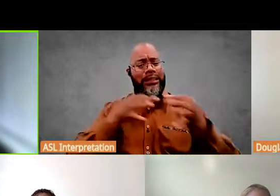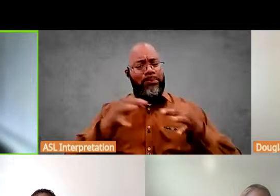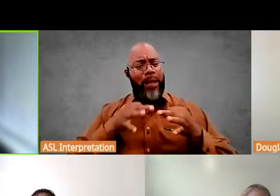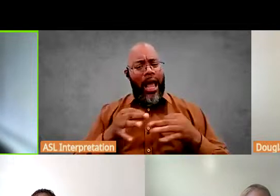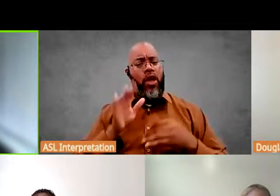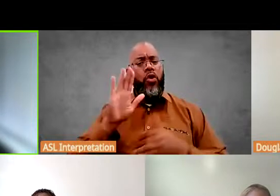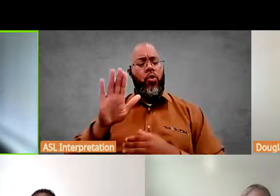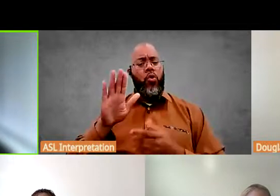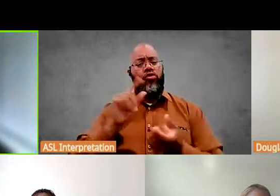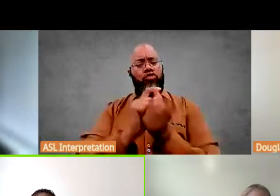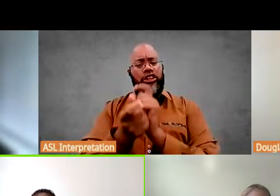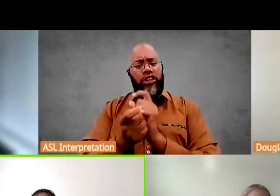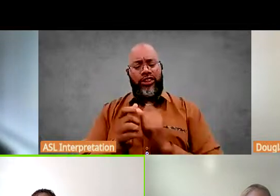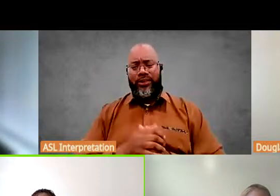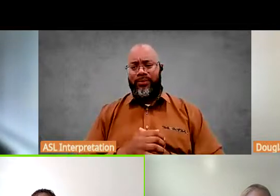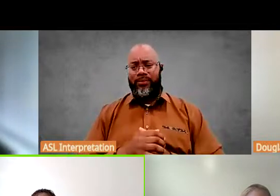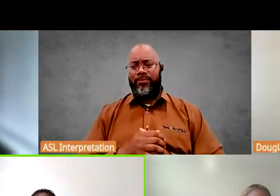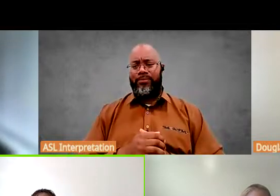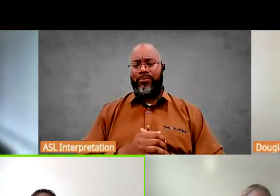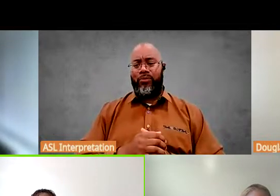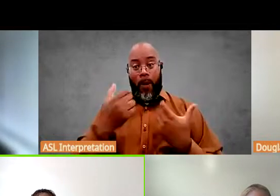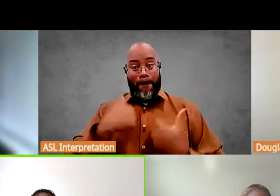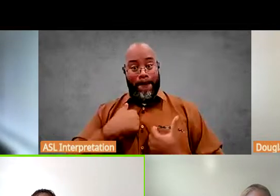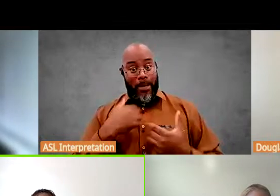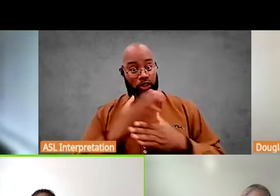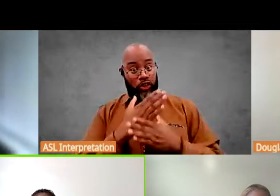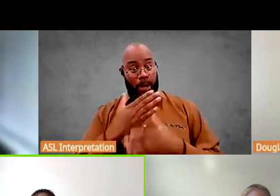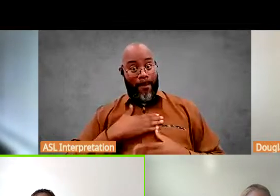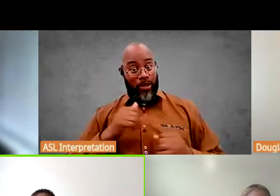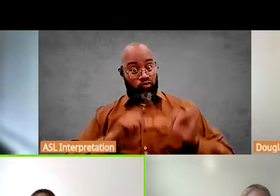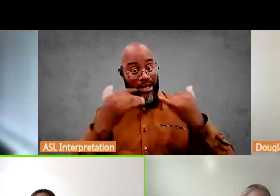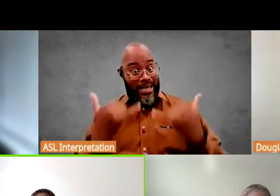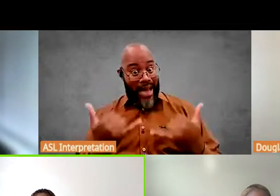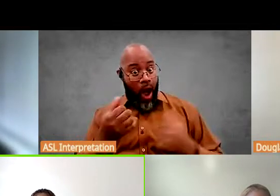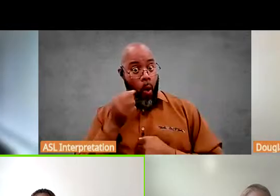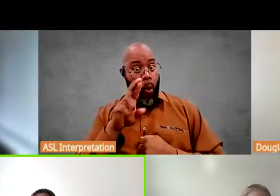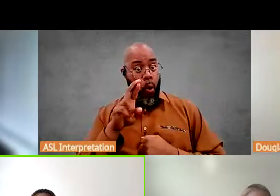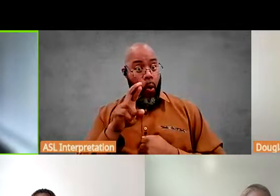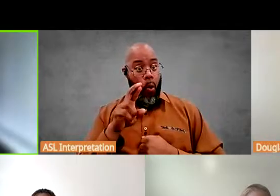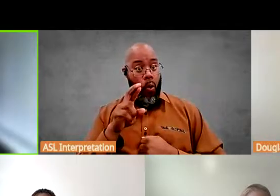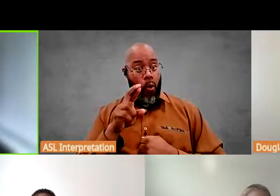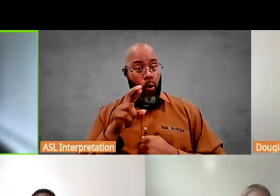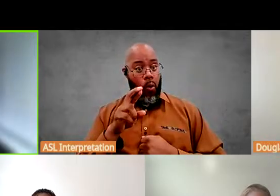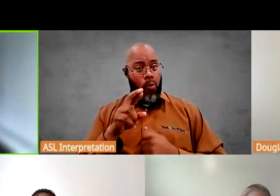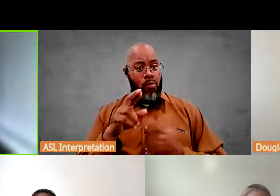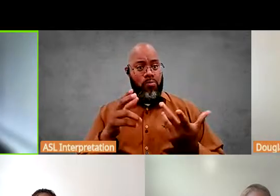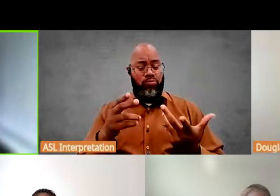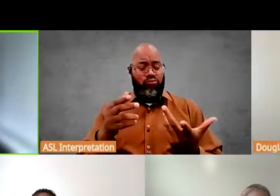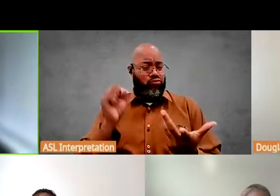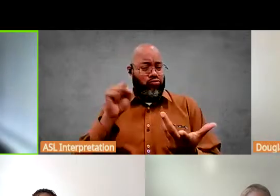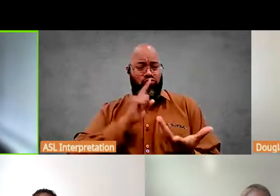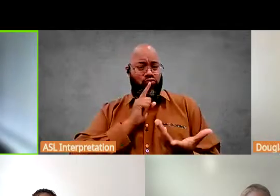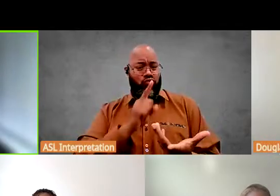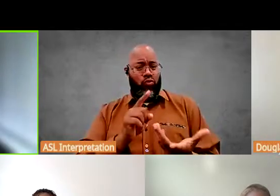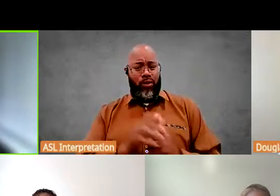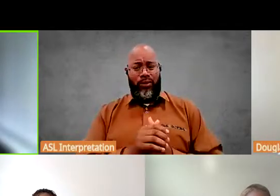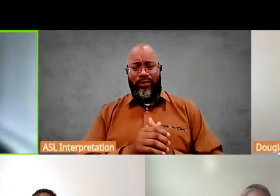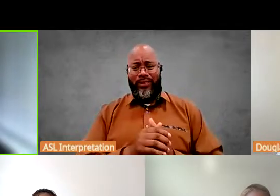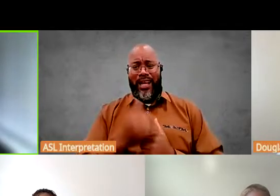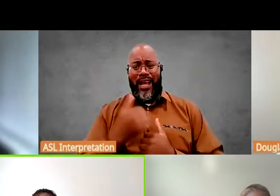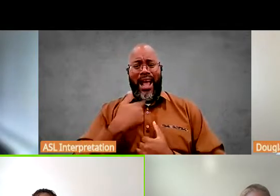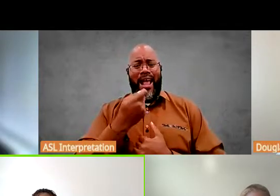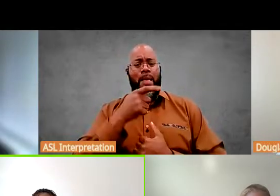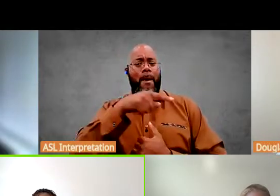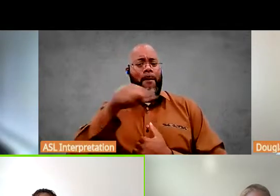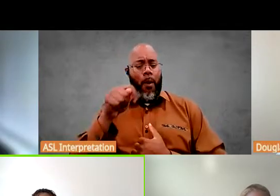your transition in your career. Do you want me to share my screen now or? Oh, yes, sure. I have a mini little PowerPoint